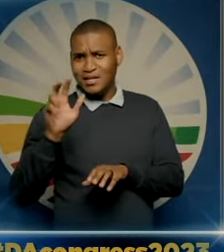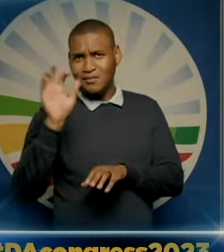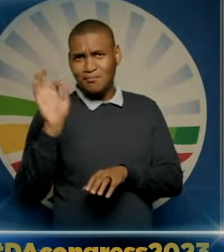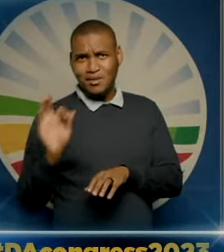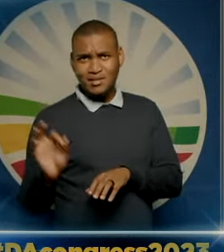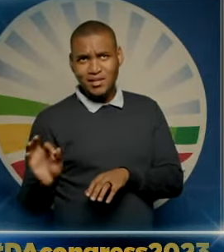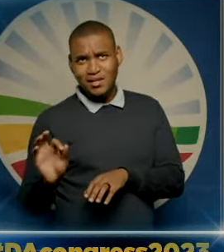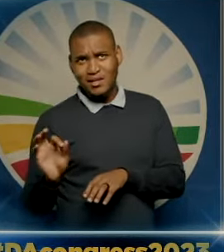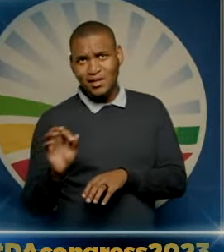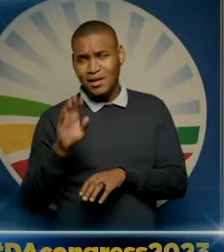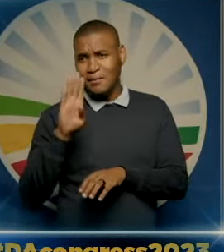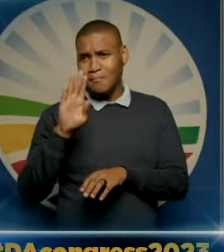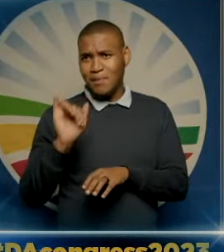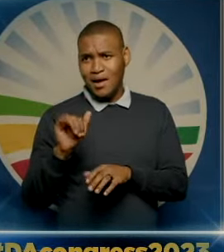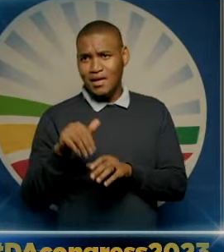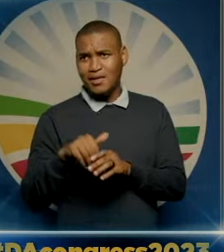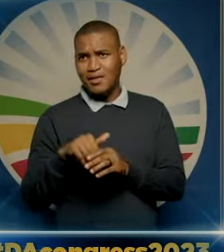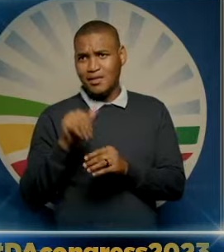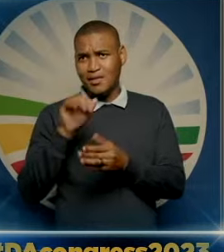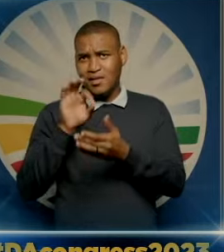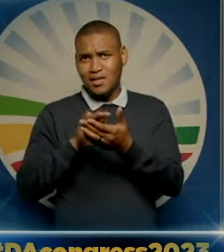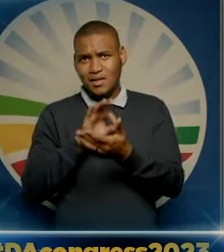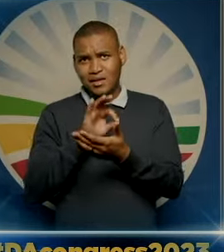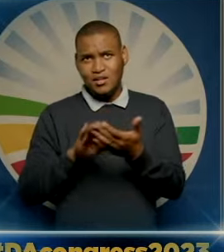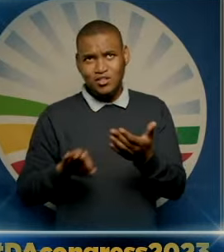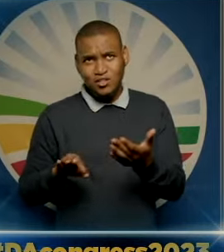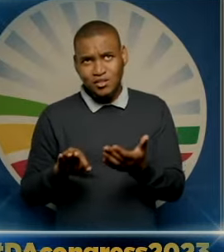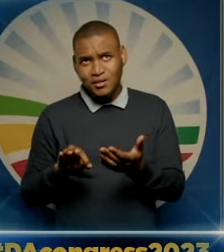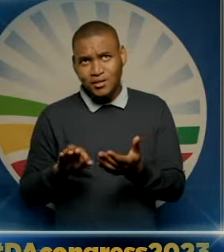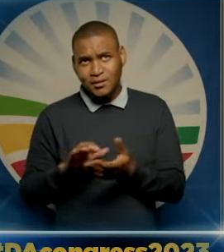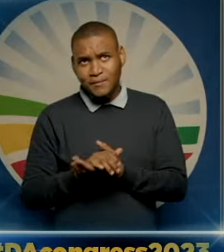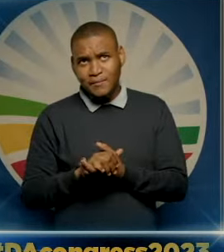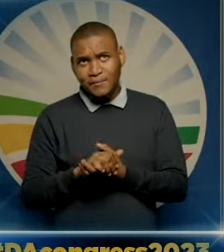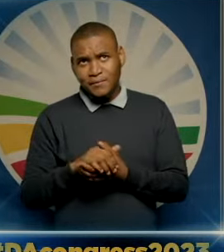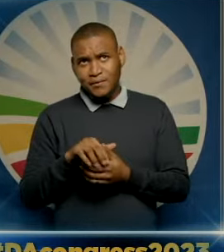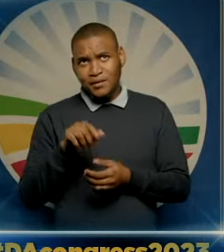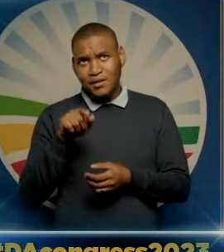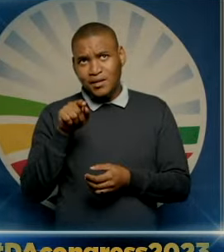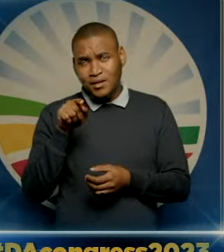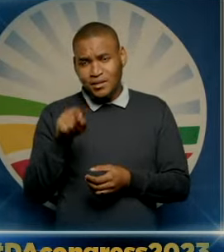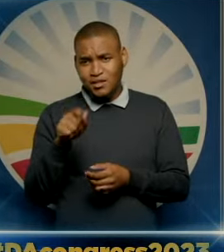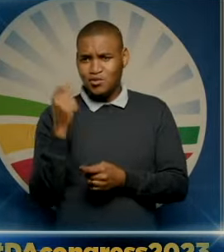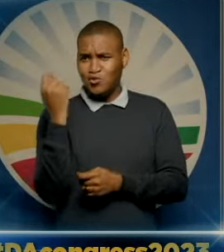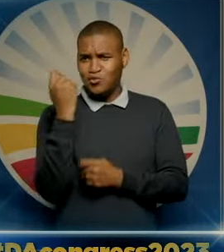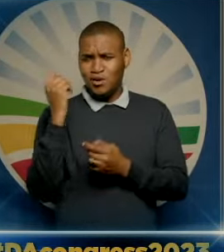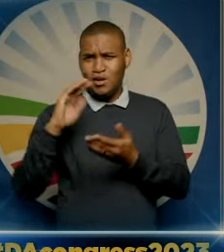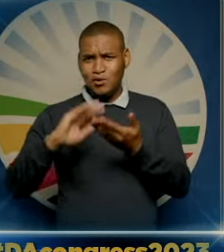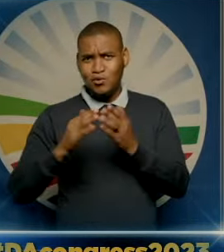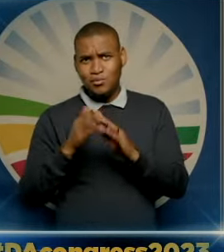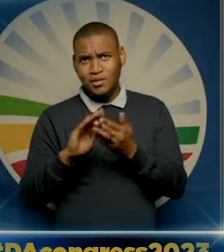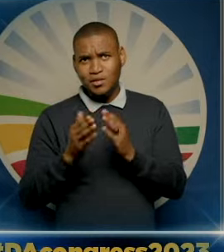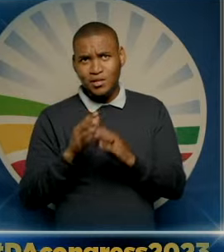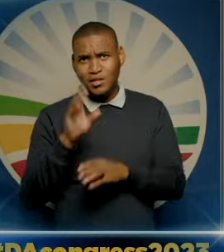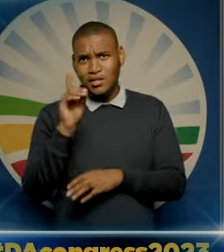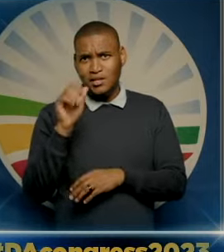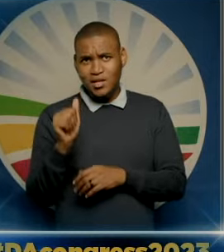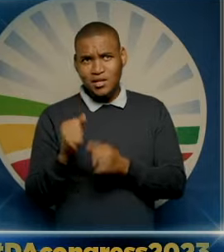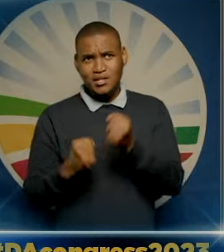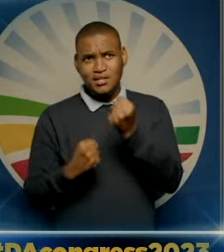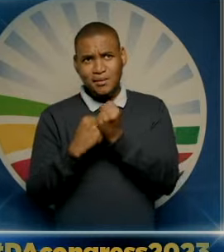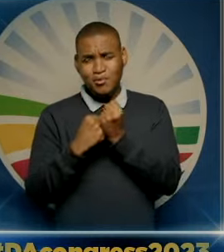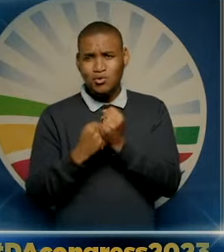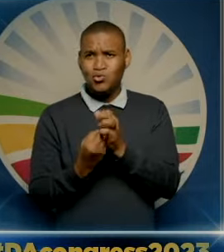66.8% in a by-election. A surge in this rural community, the DA support